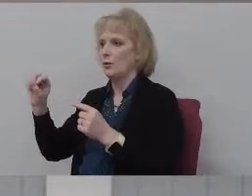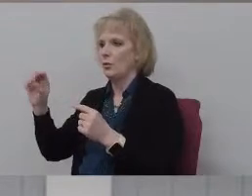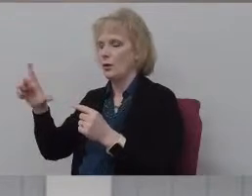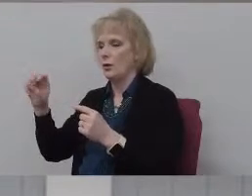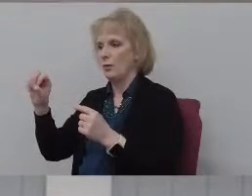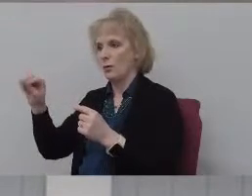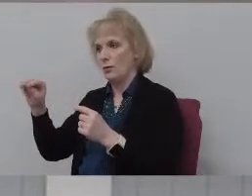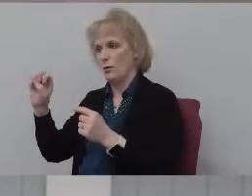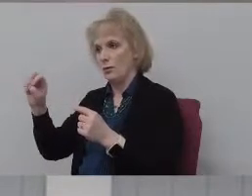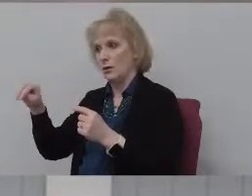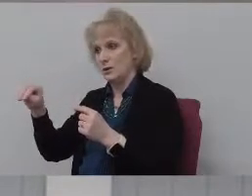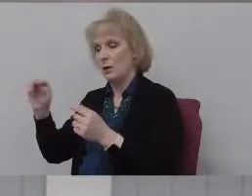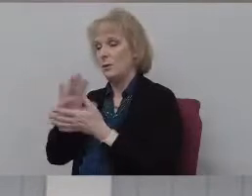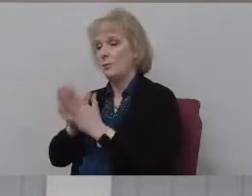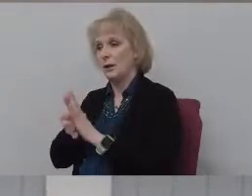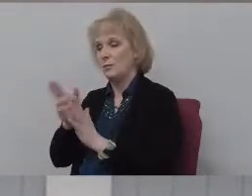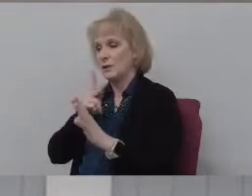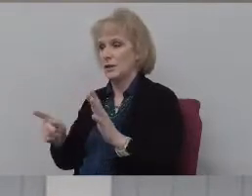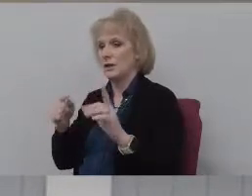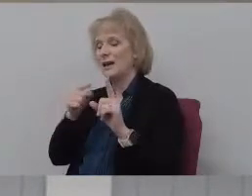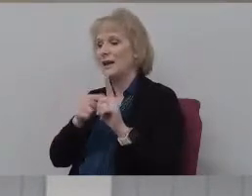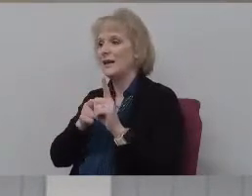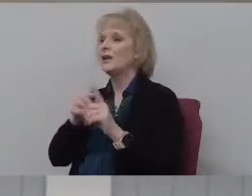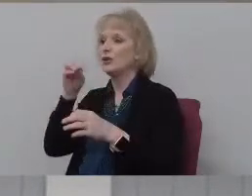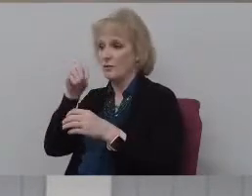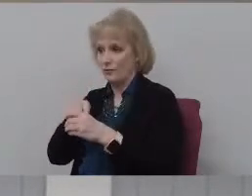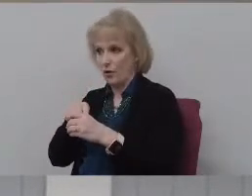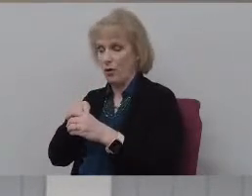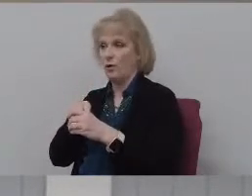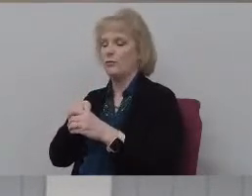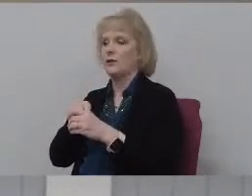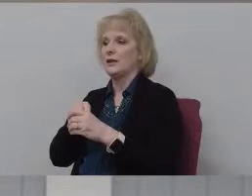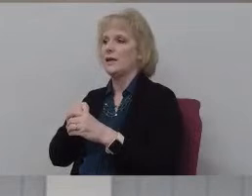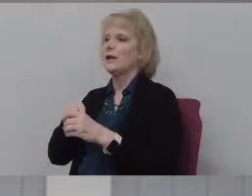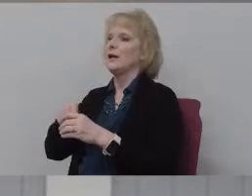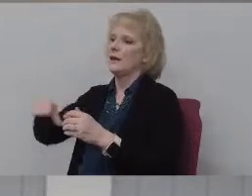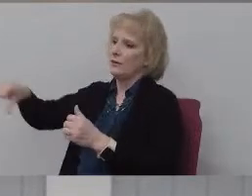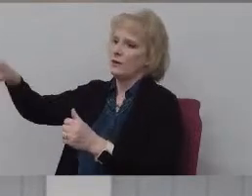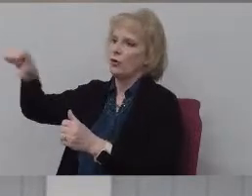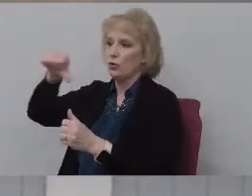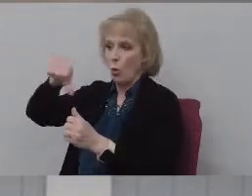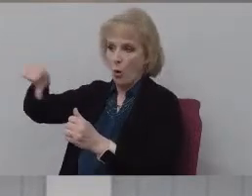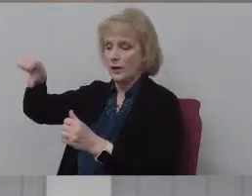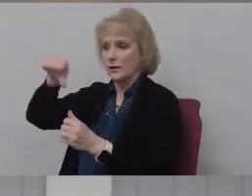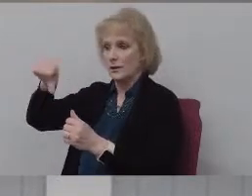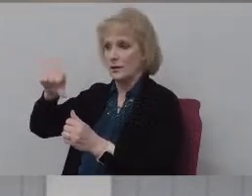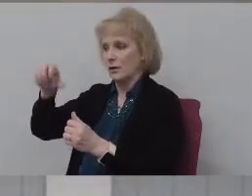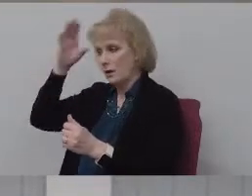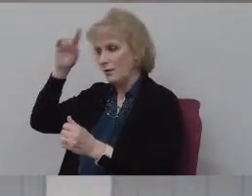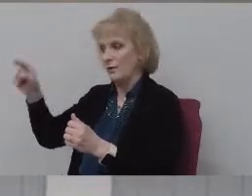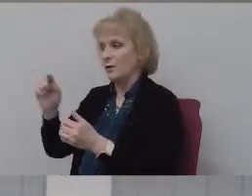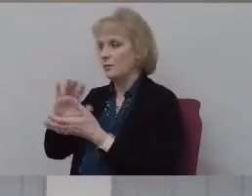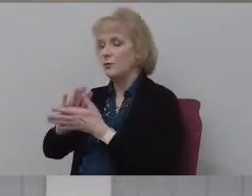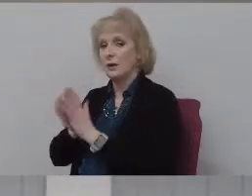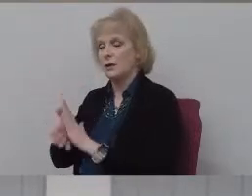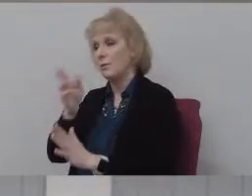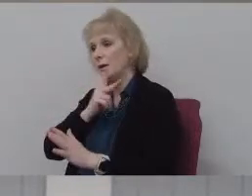the prophet is very much involved in the inauguration, the coronation of Solomon to be